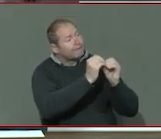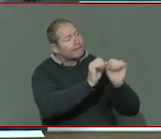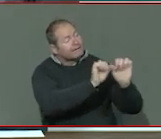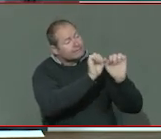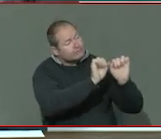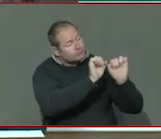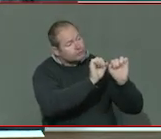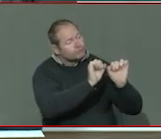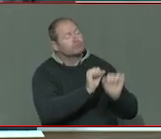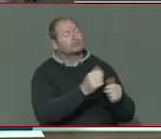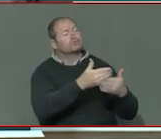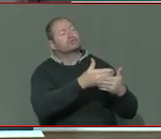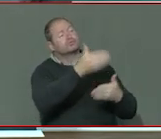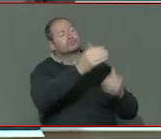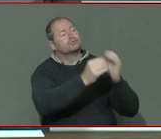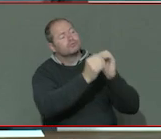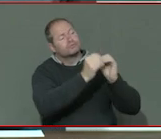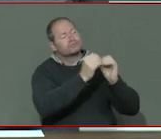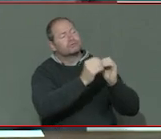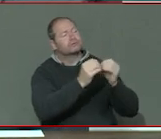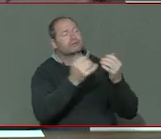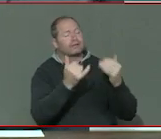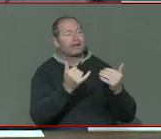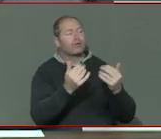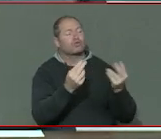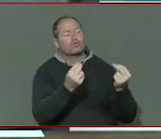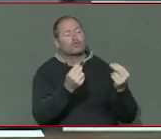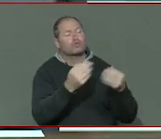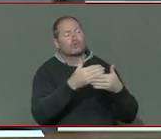Am I right? And when we receive the new statement,